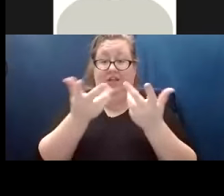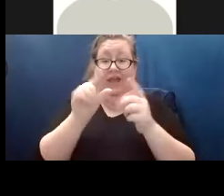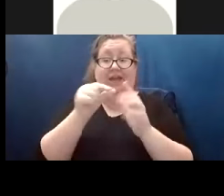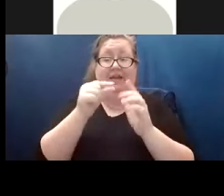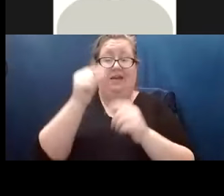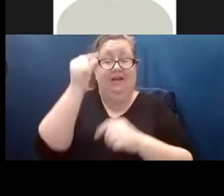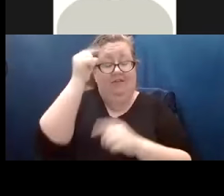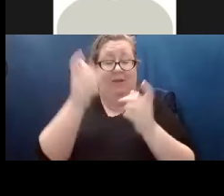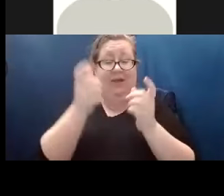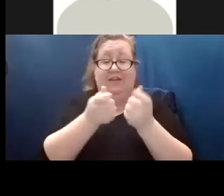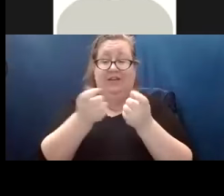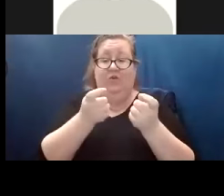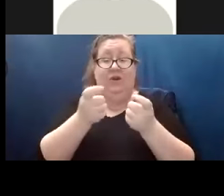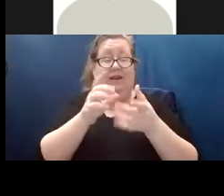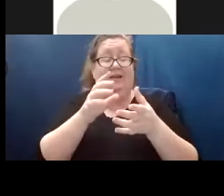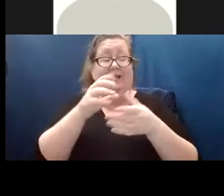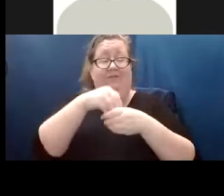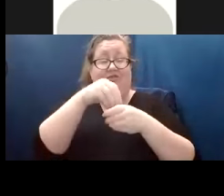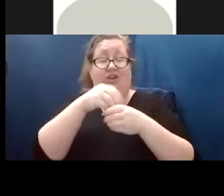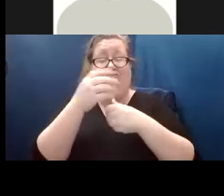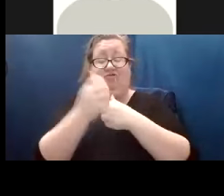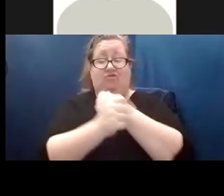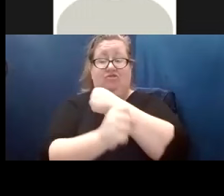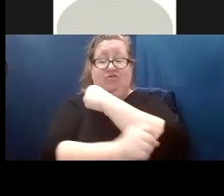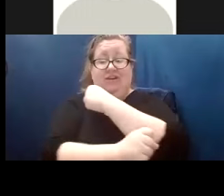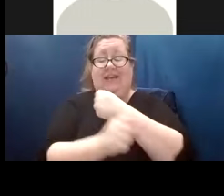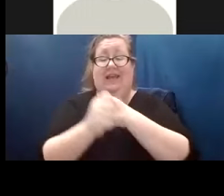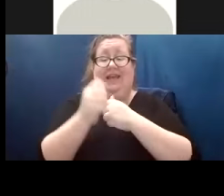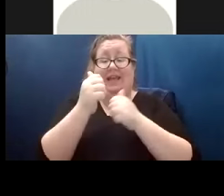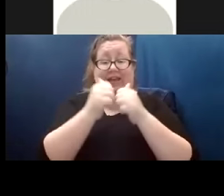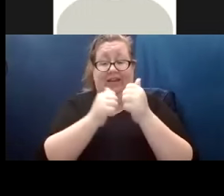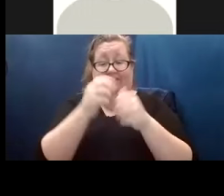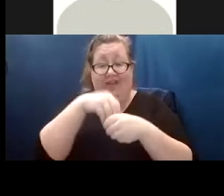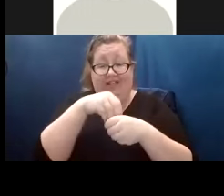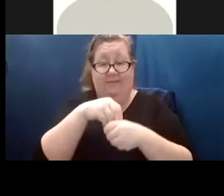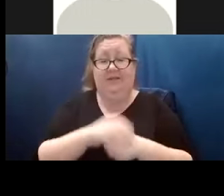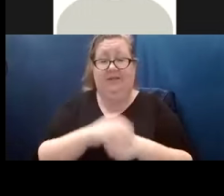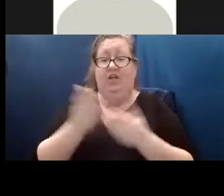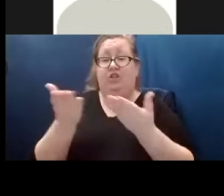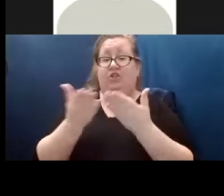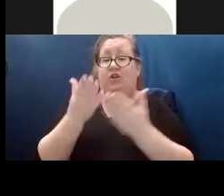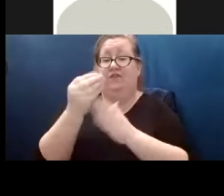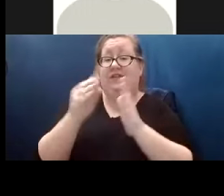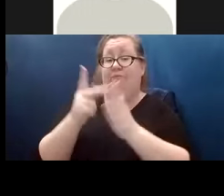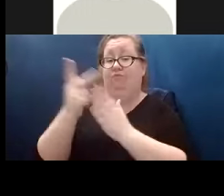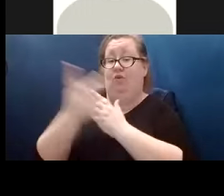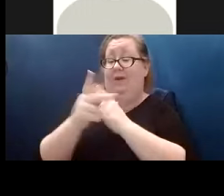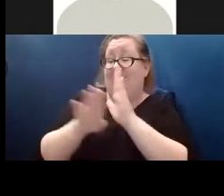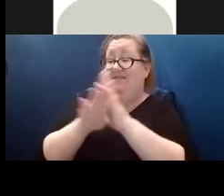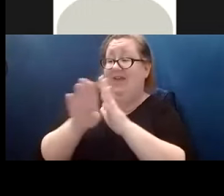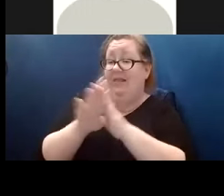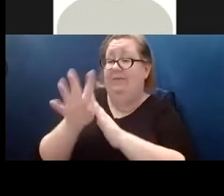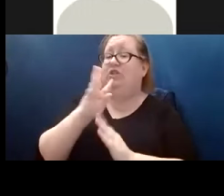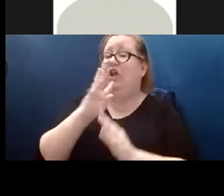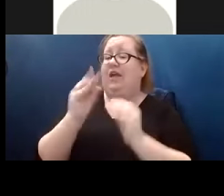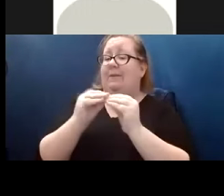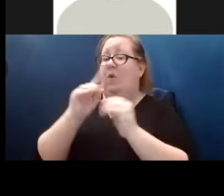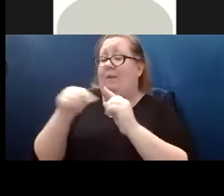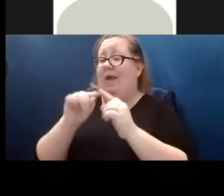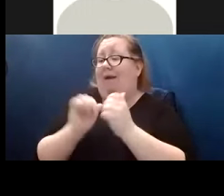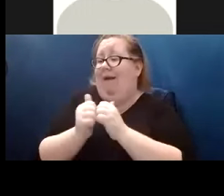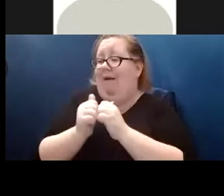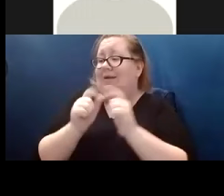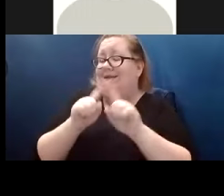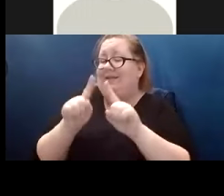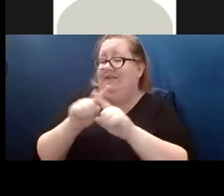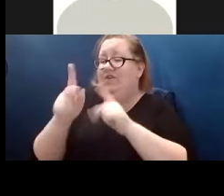coordinating on infrastructure investments. And then within service and program development, we're talking more about different types of